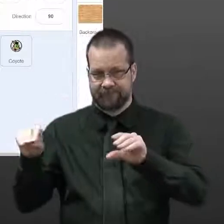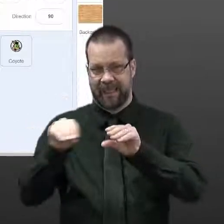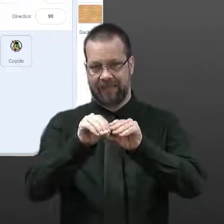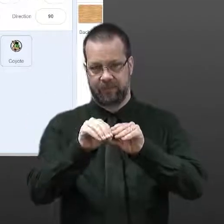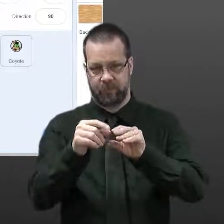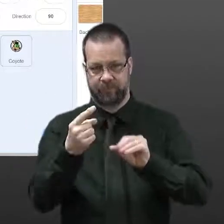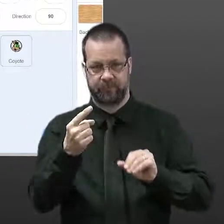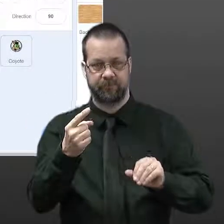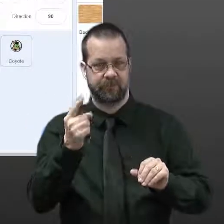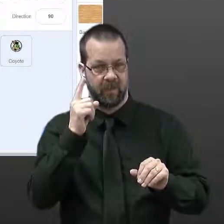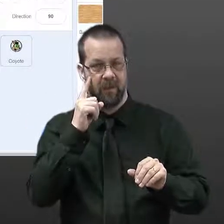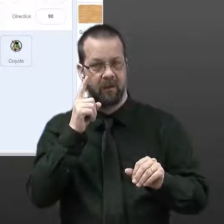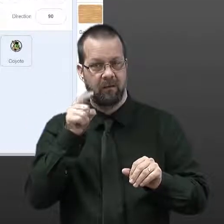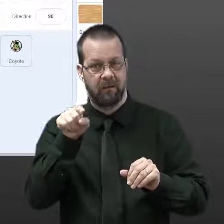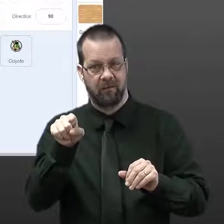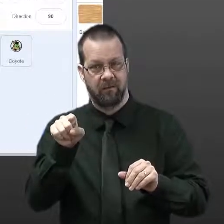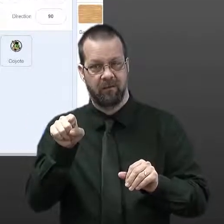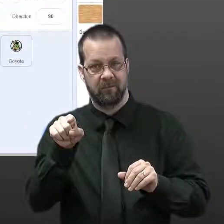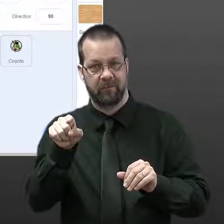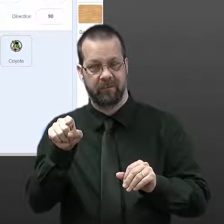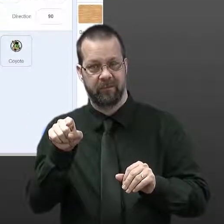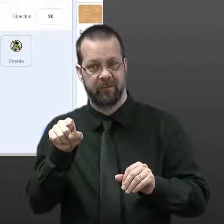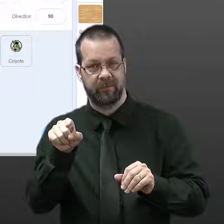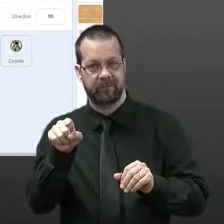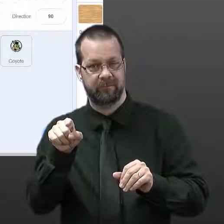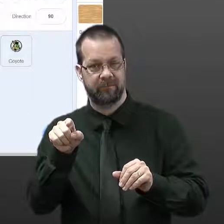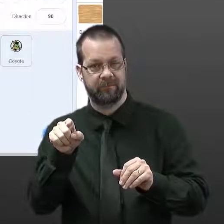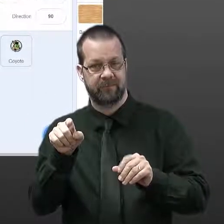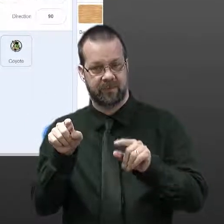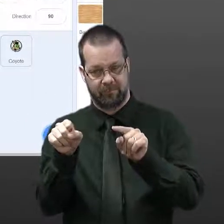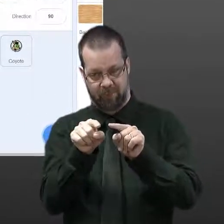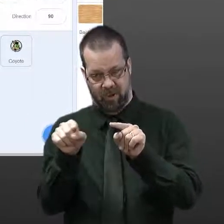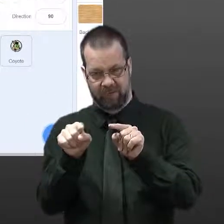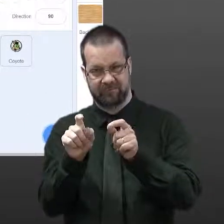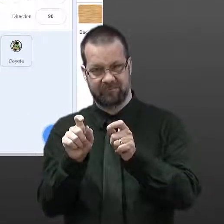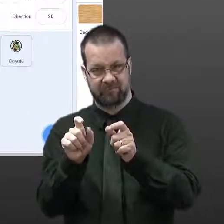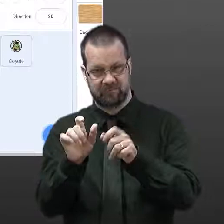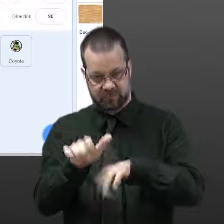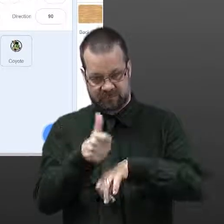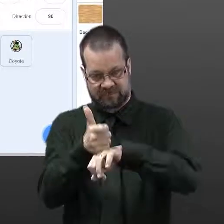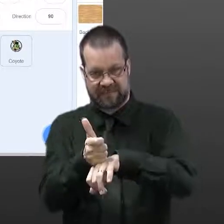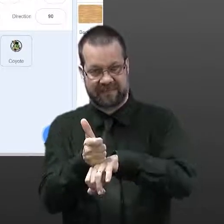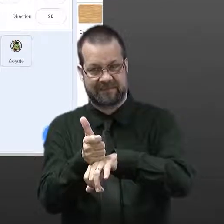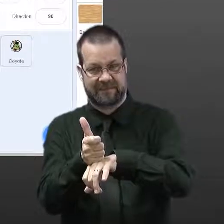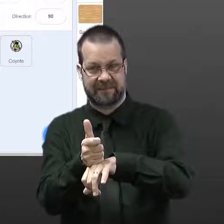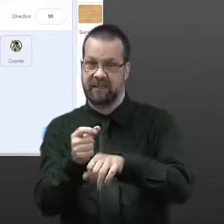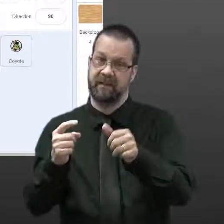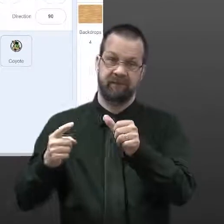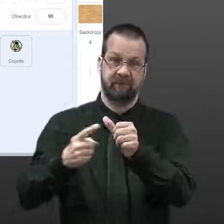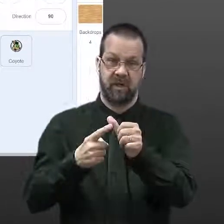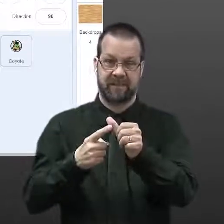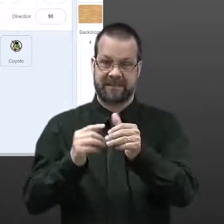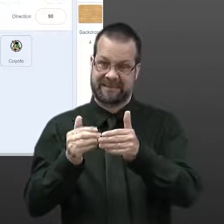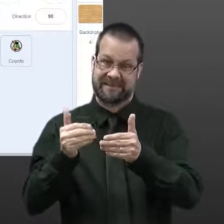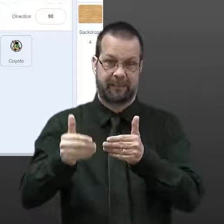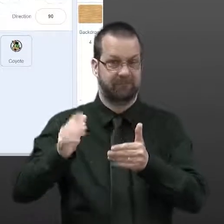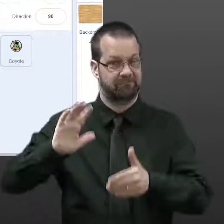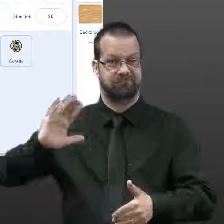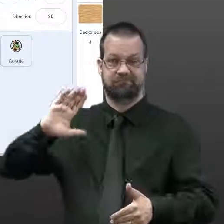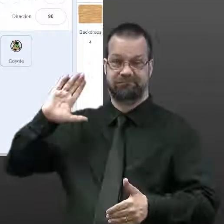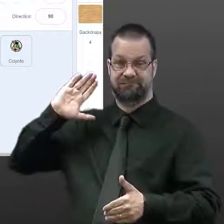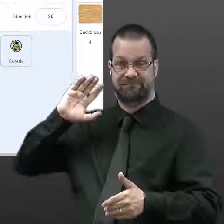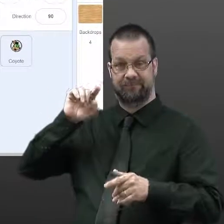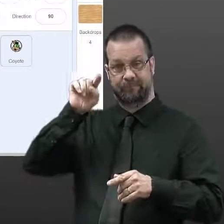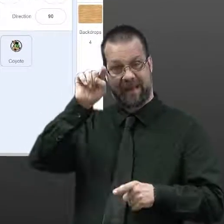that we need to make so that our ball resets properly. And this is one of the very first steps I